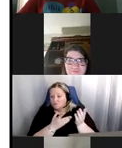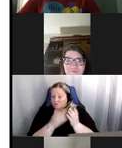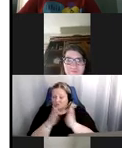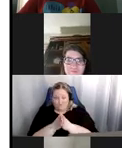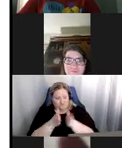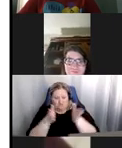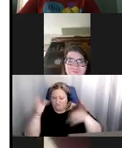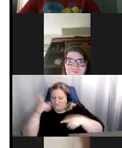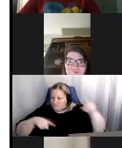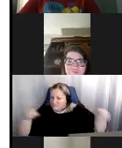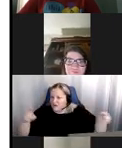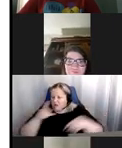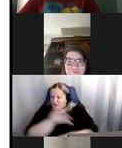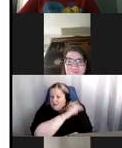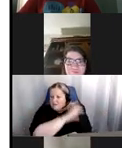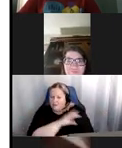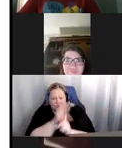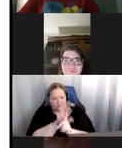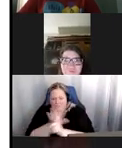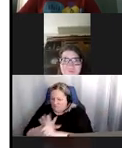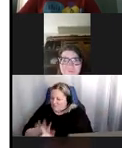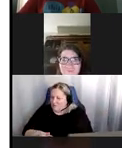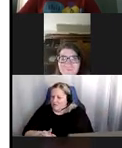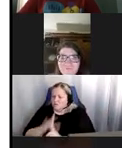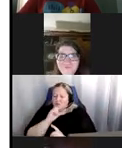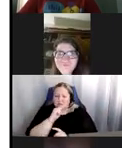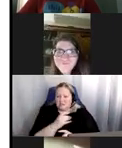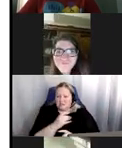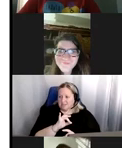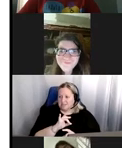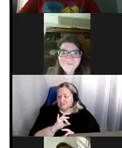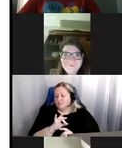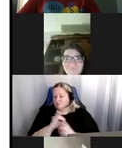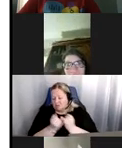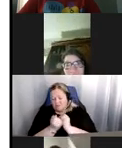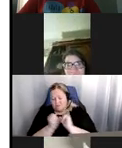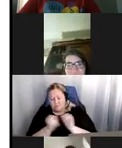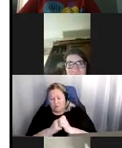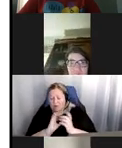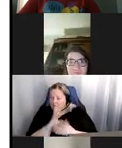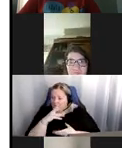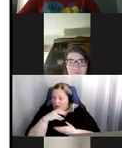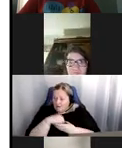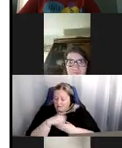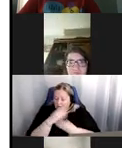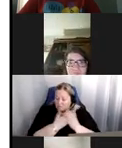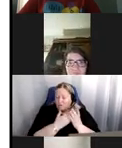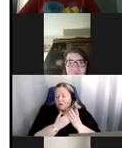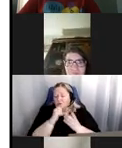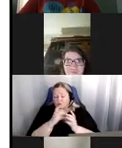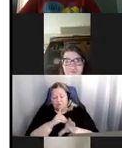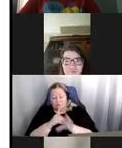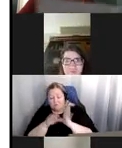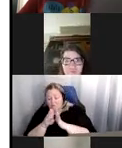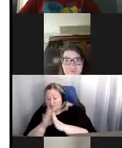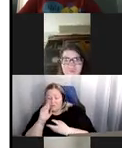of clinical populations utilizing AT with individuals on the autism spectrum, persons with developmental intellectual